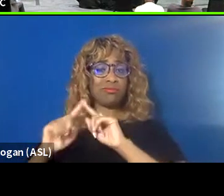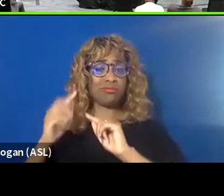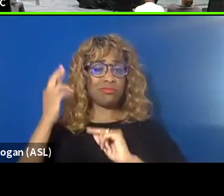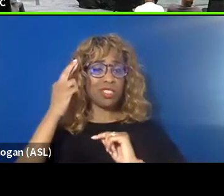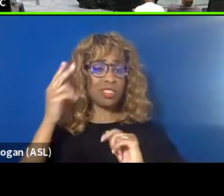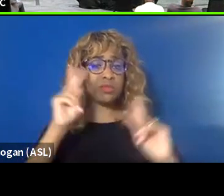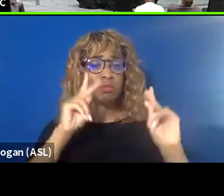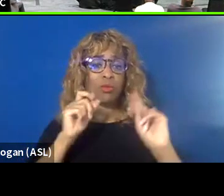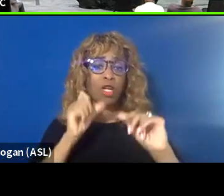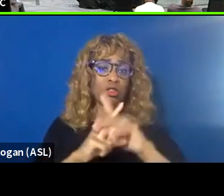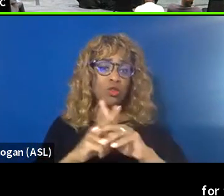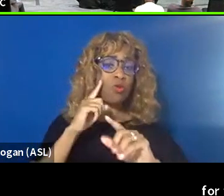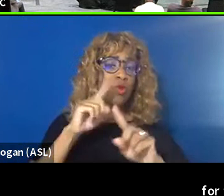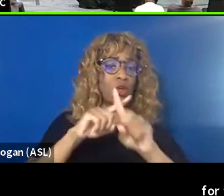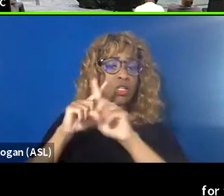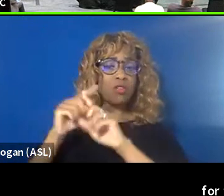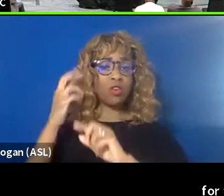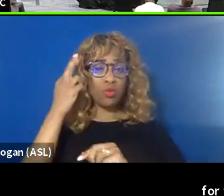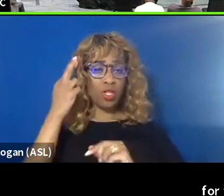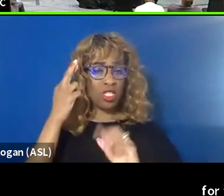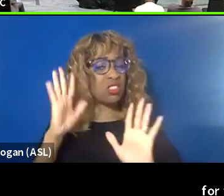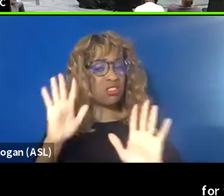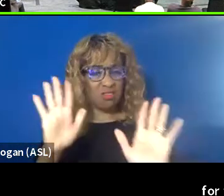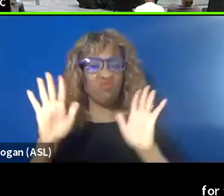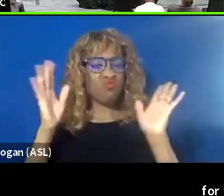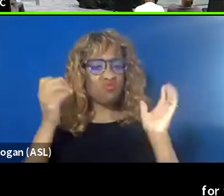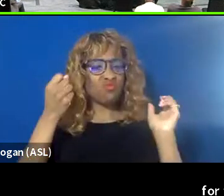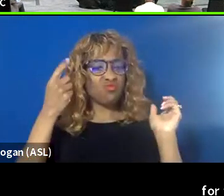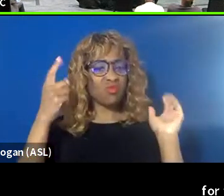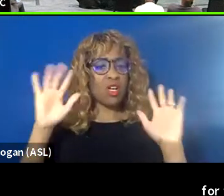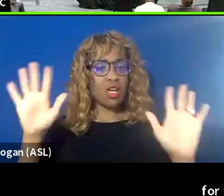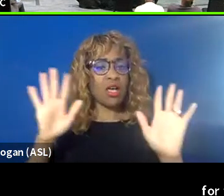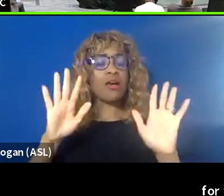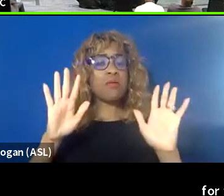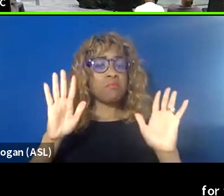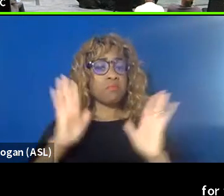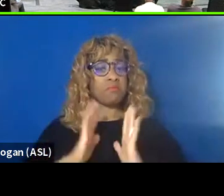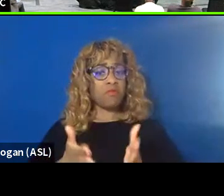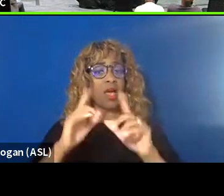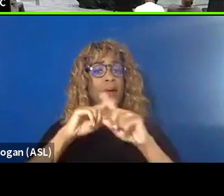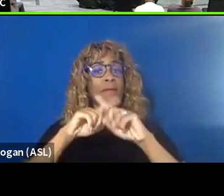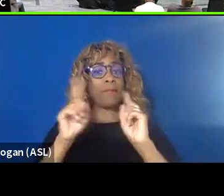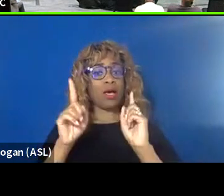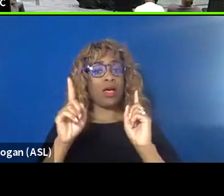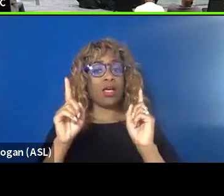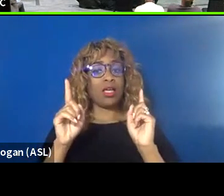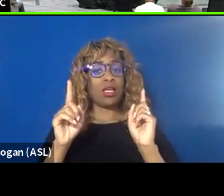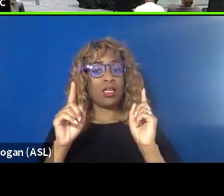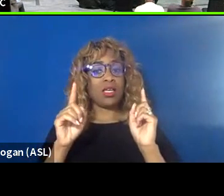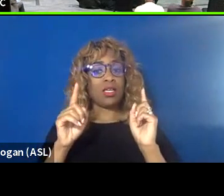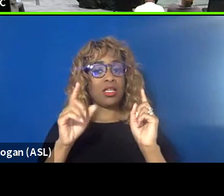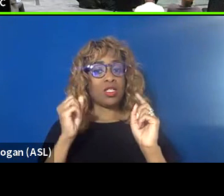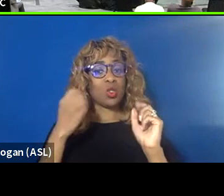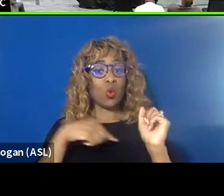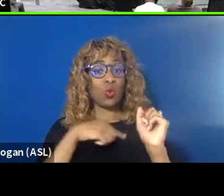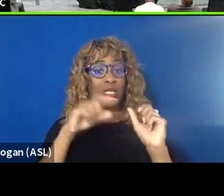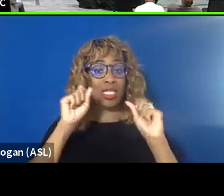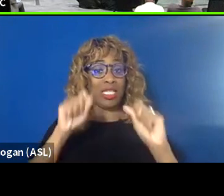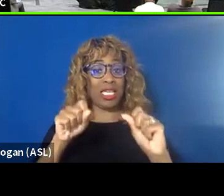for various reasons, all of them legitimate. There's no problem with that. But in order